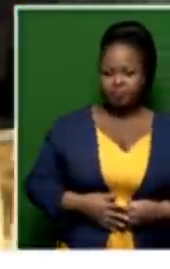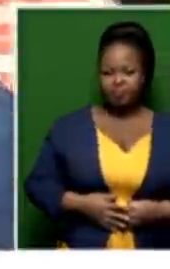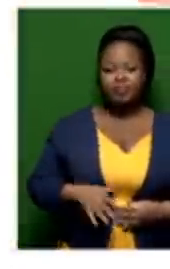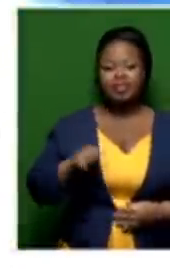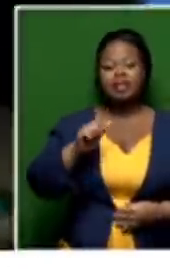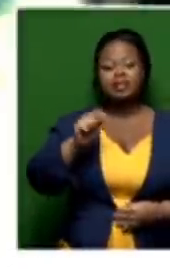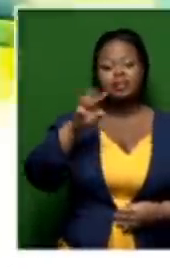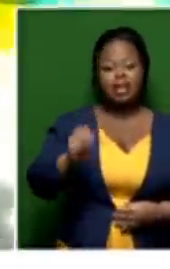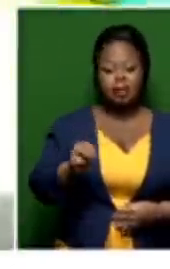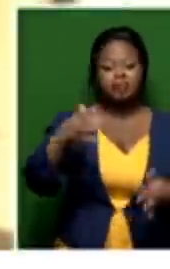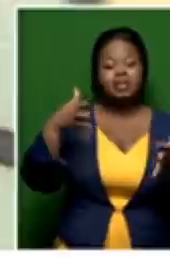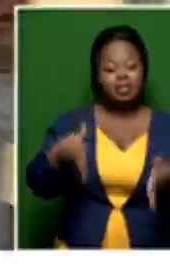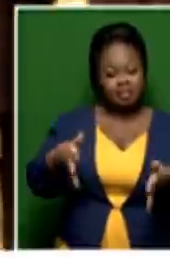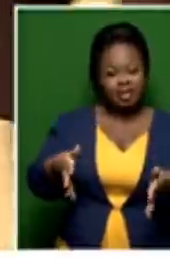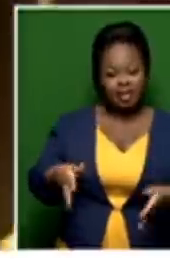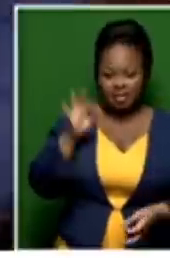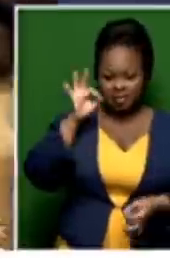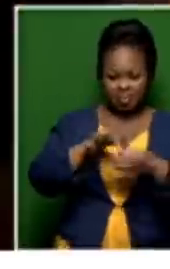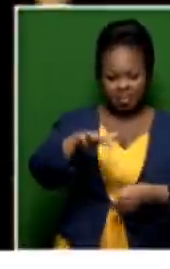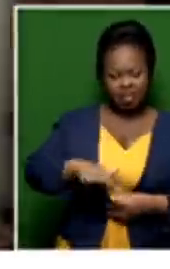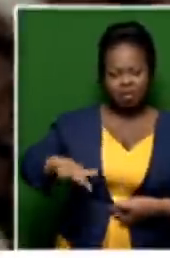the ATMs at this particular spot